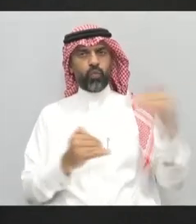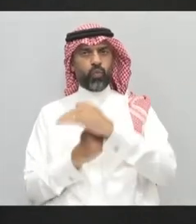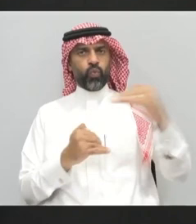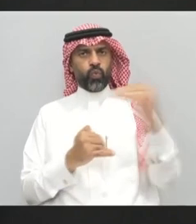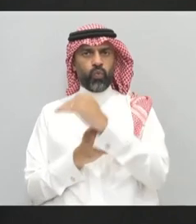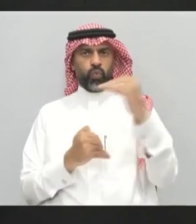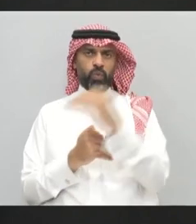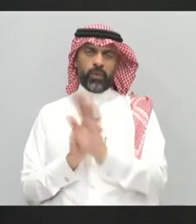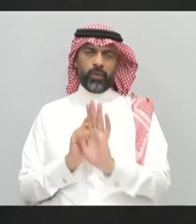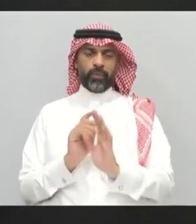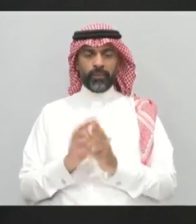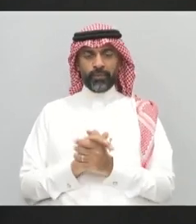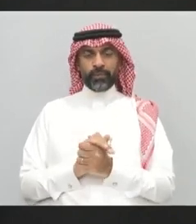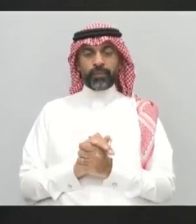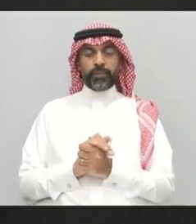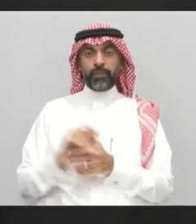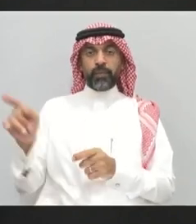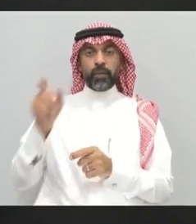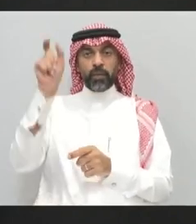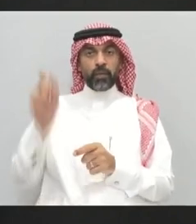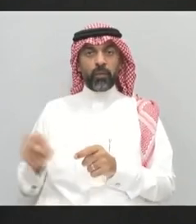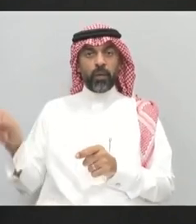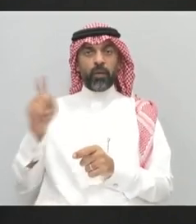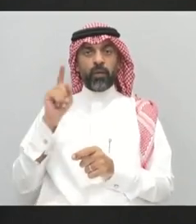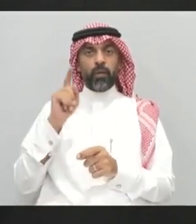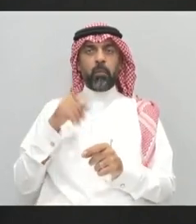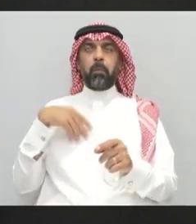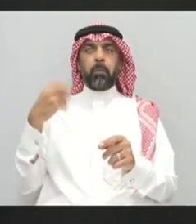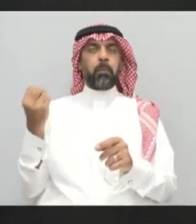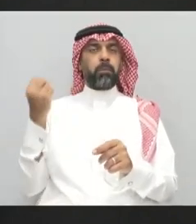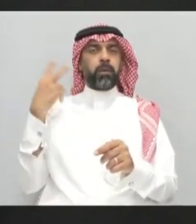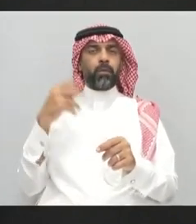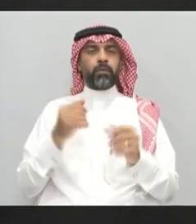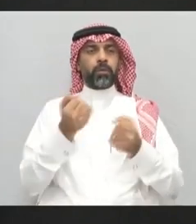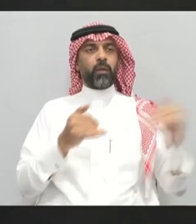this man is, yes, he's crossing the road,